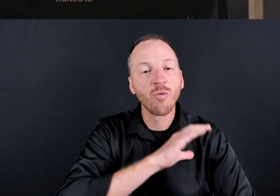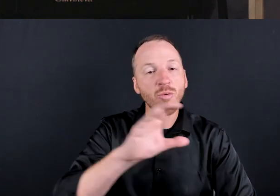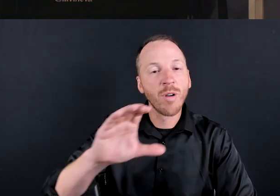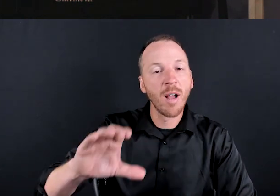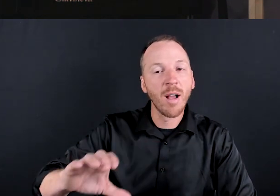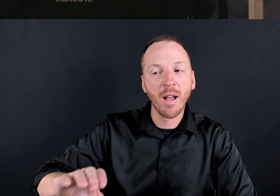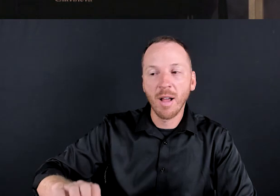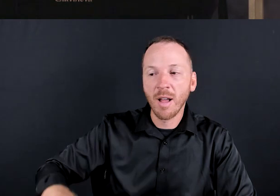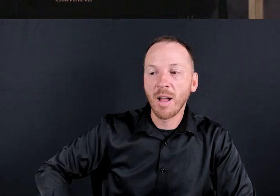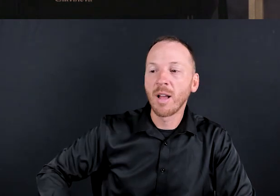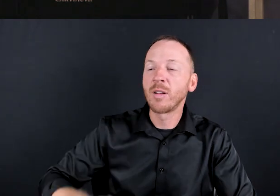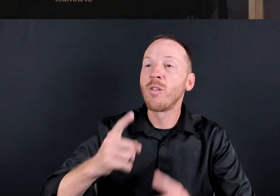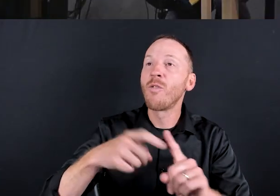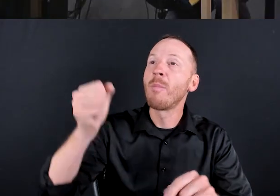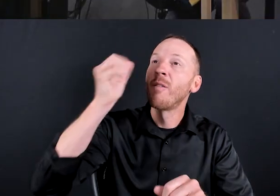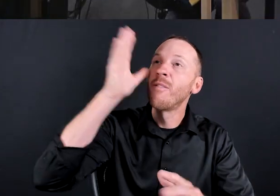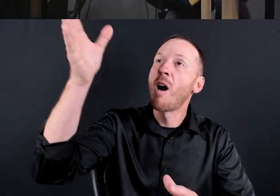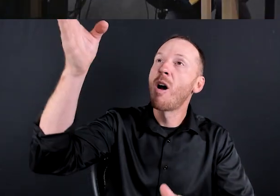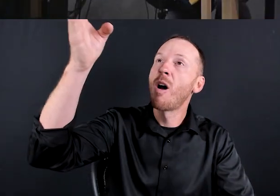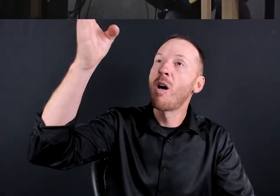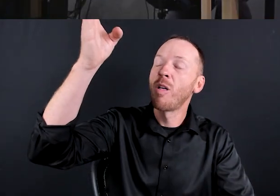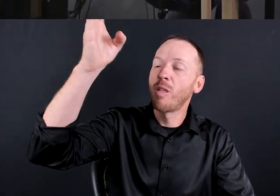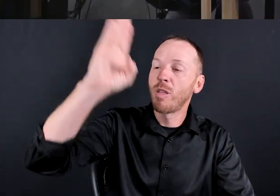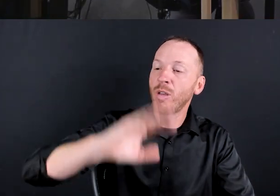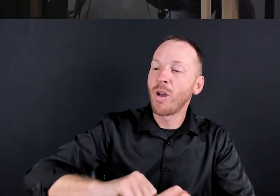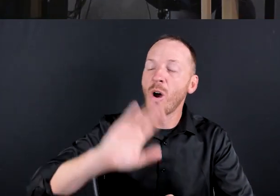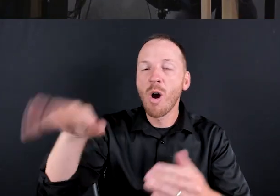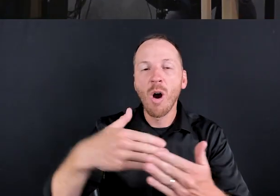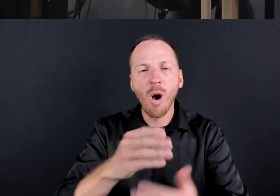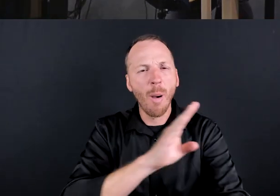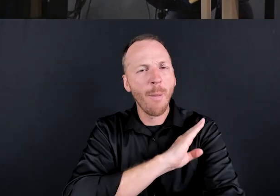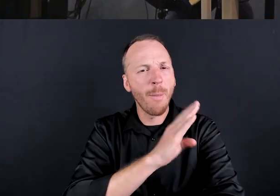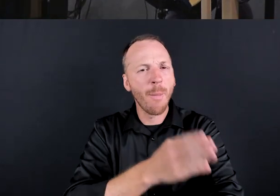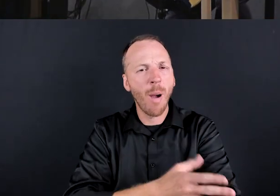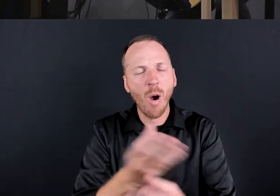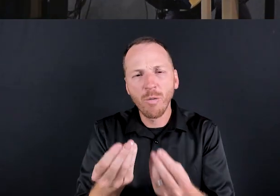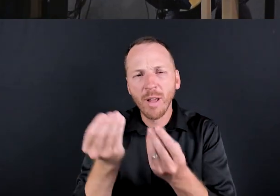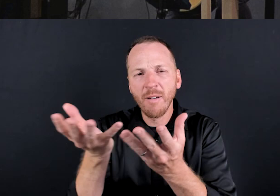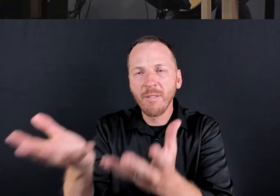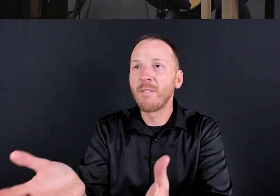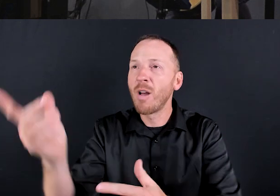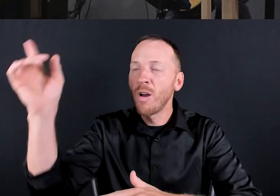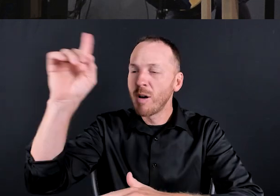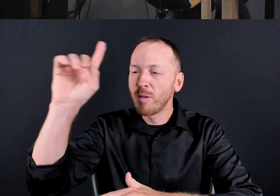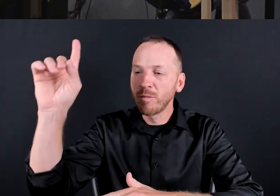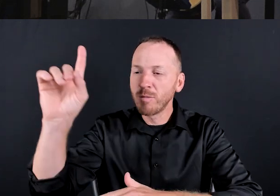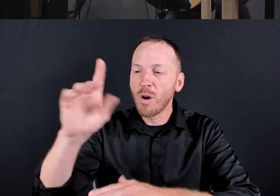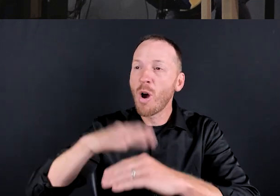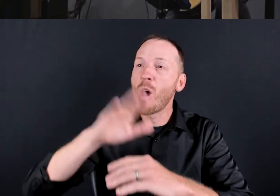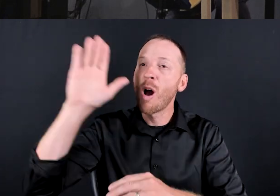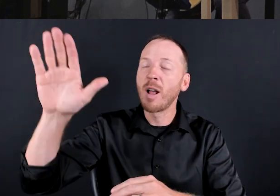Christ from the Father, every power possessing, who on